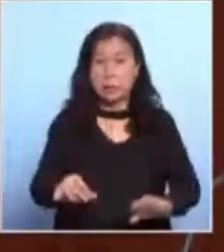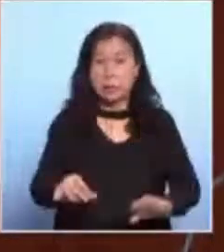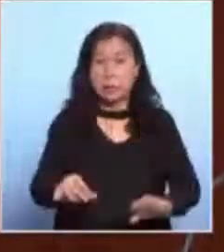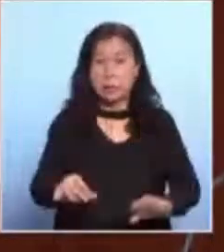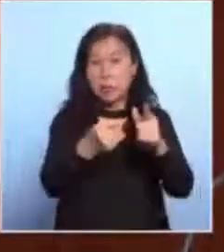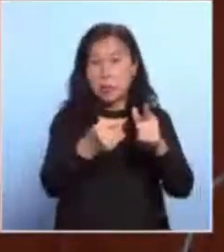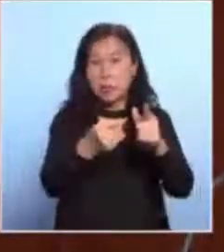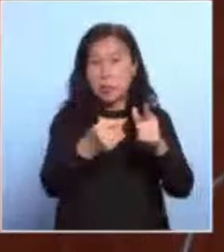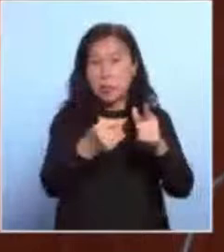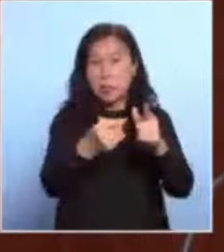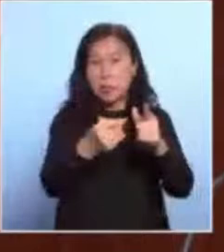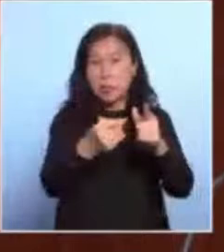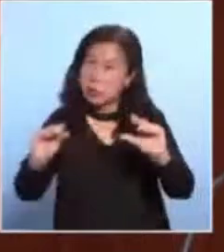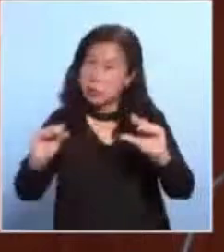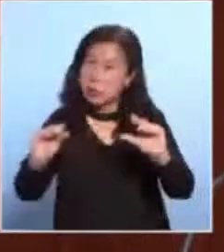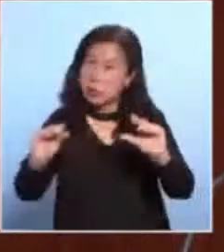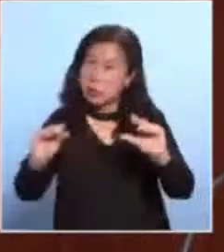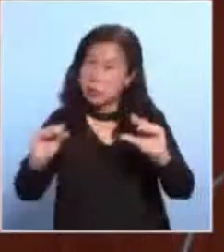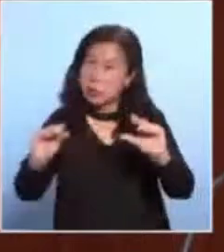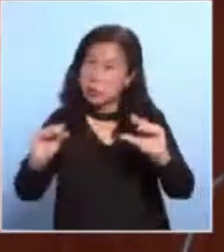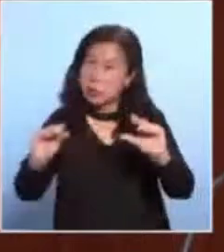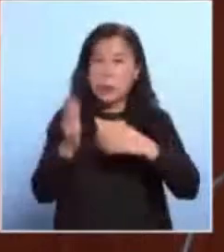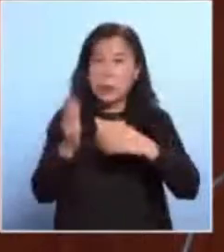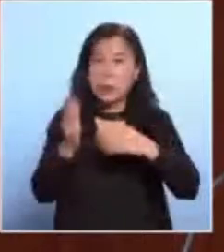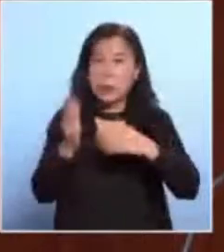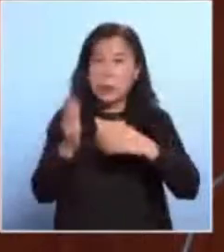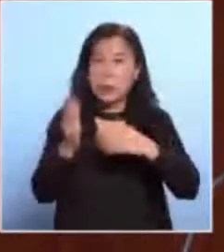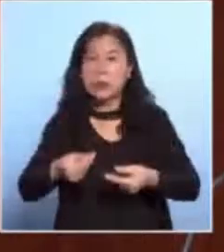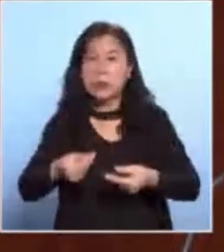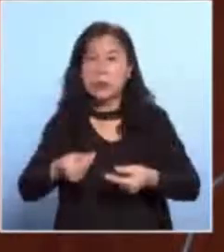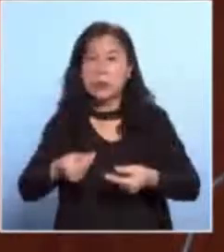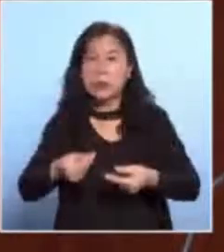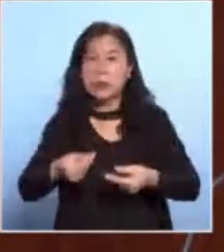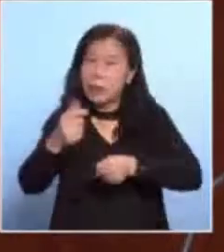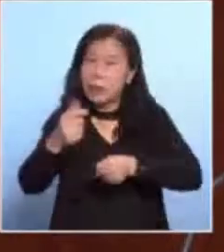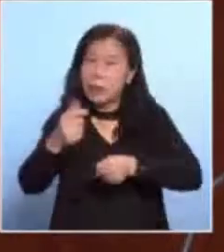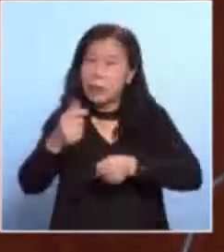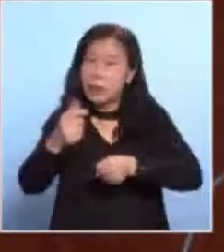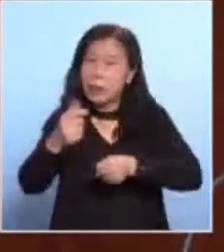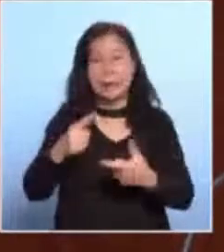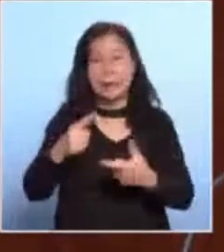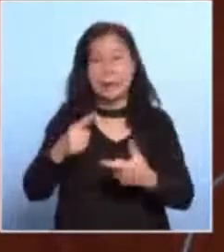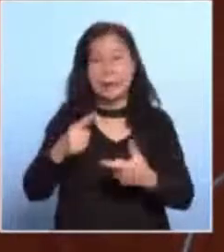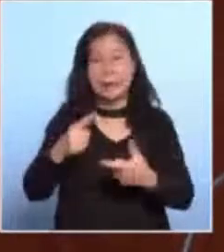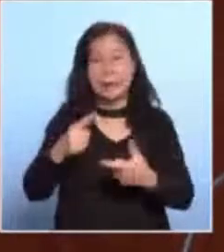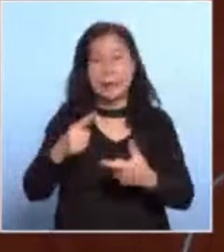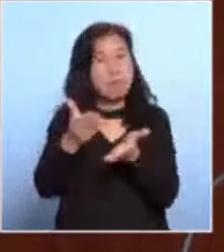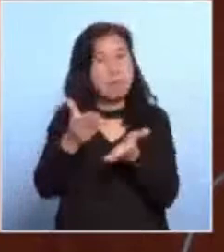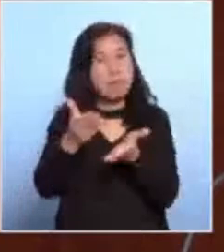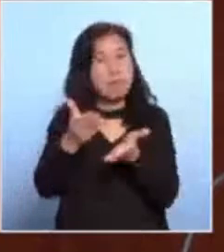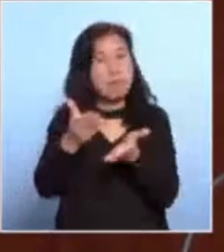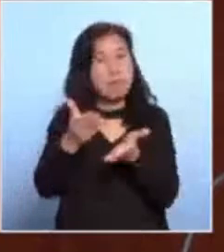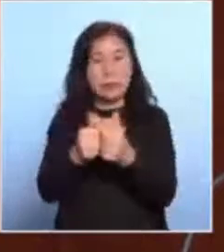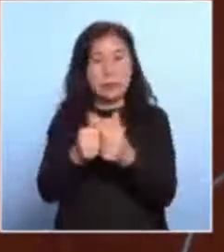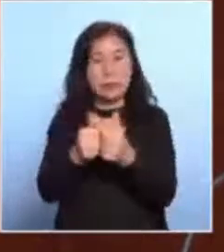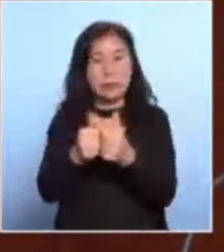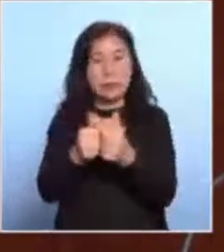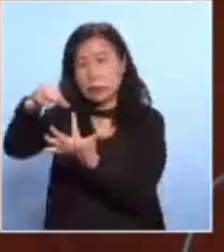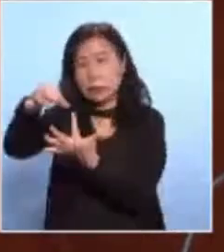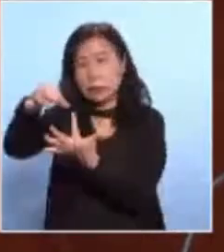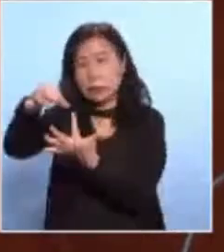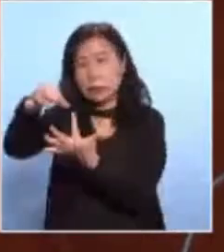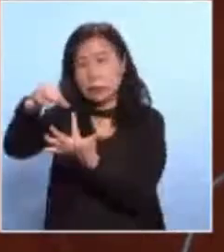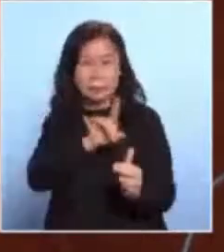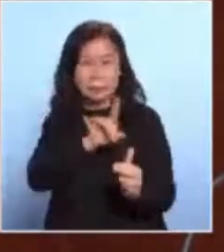different enterprises, the government will provide more flexible repayment options so that enterprises may choose to repay